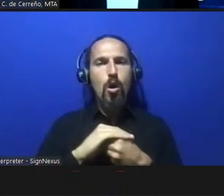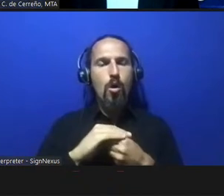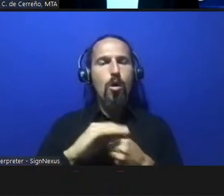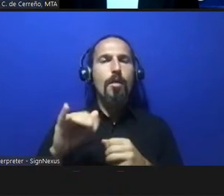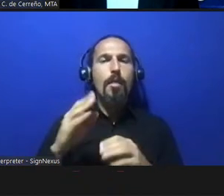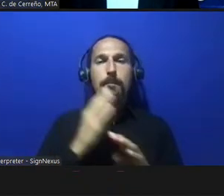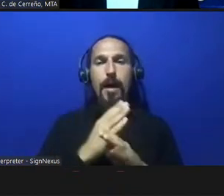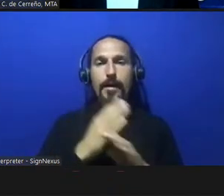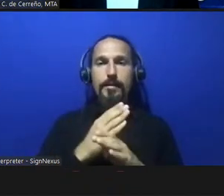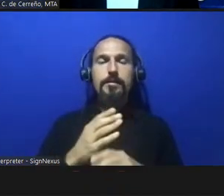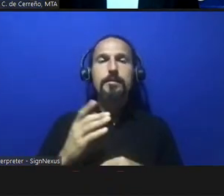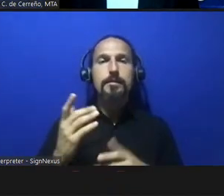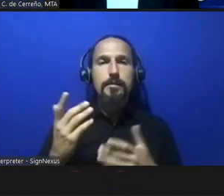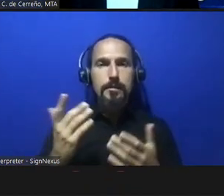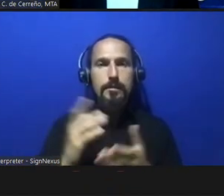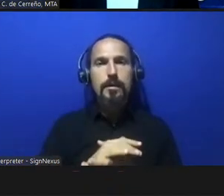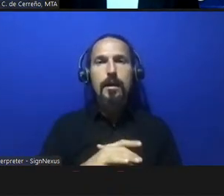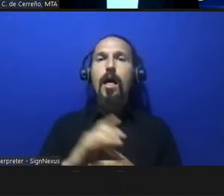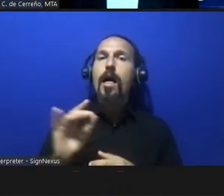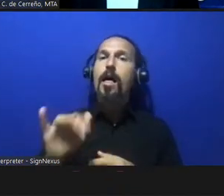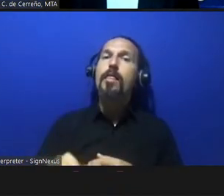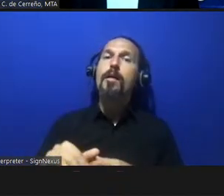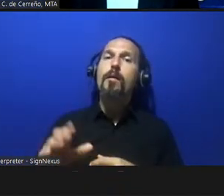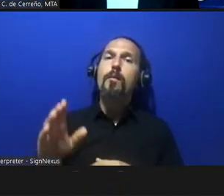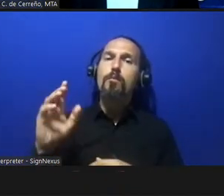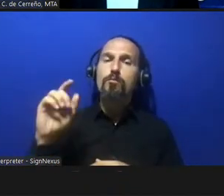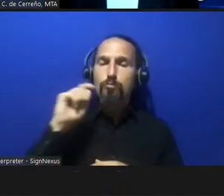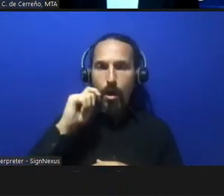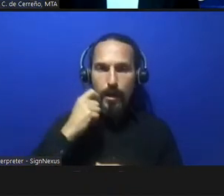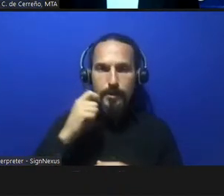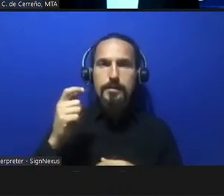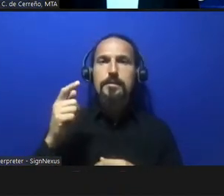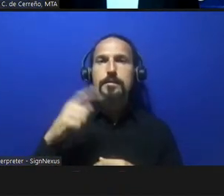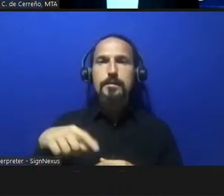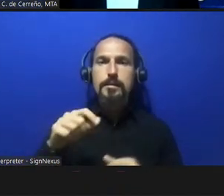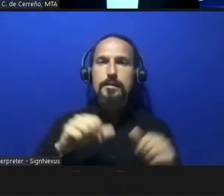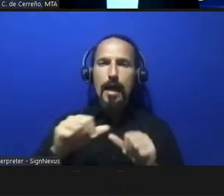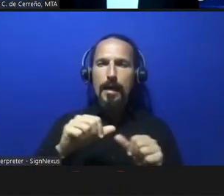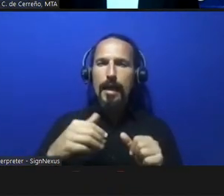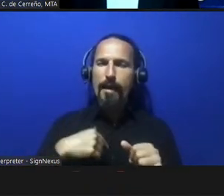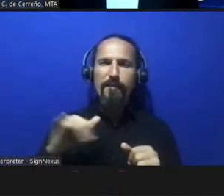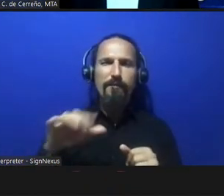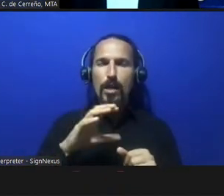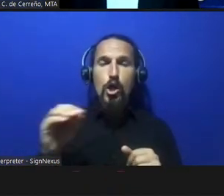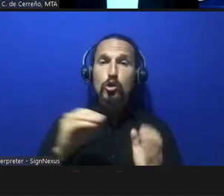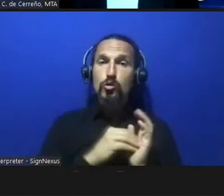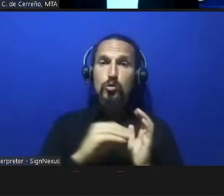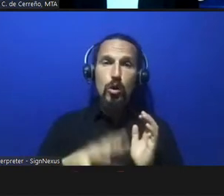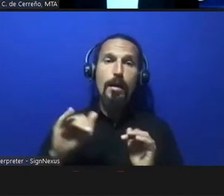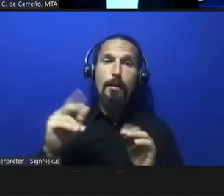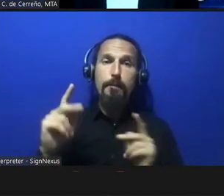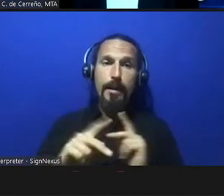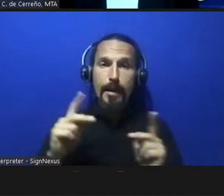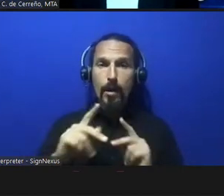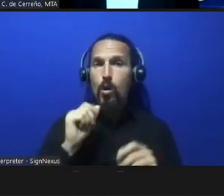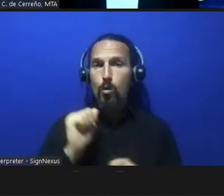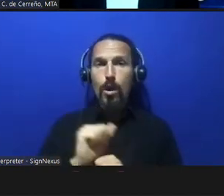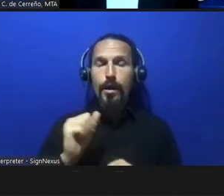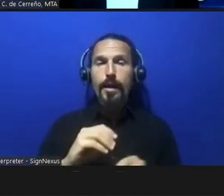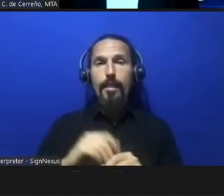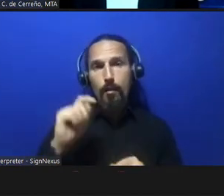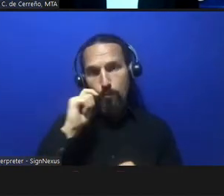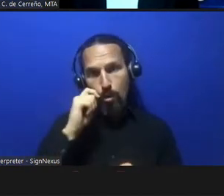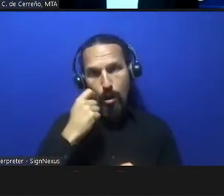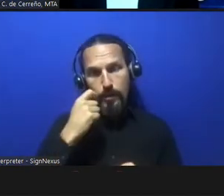to from science and bronx science had about 50 students and people who worked in the bronx